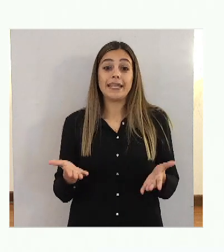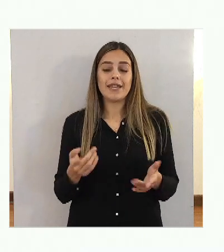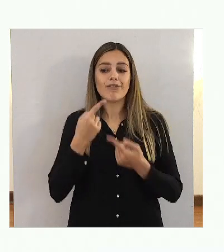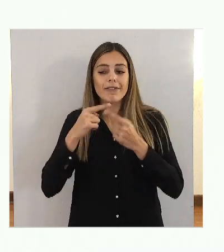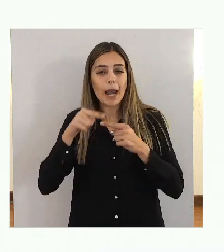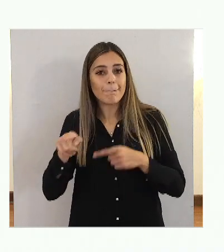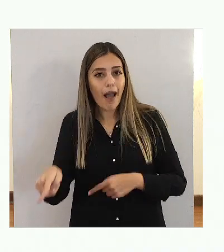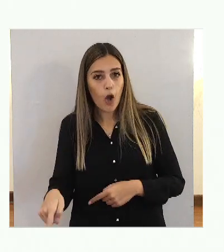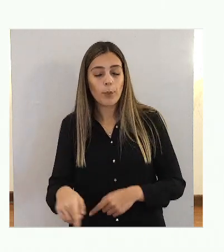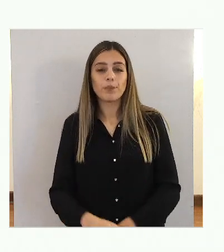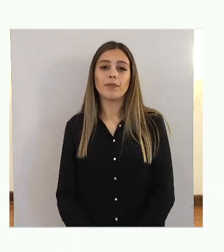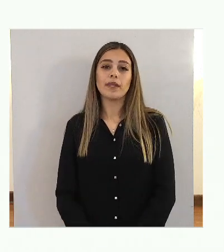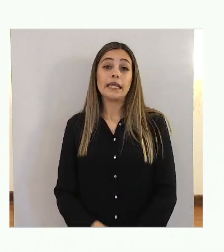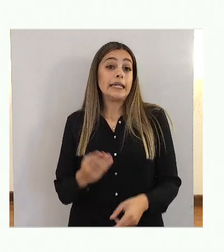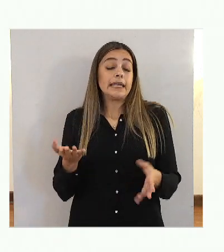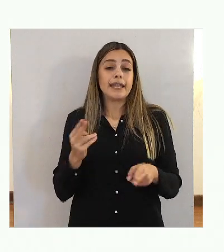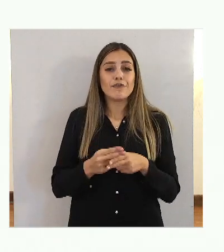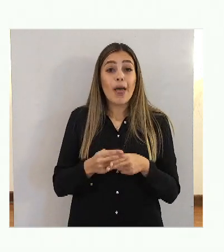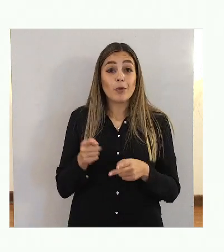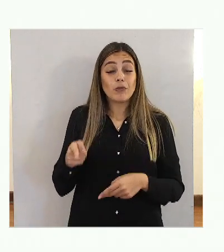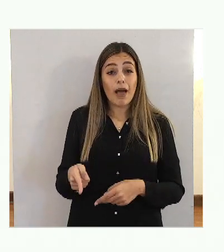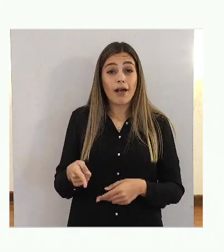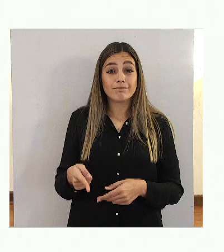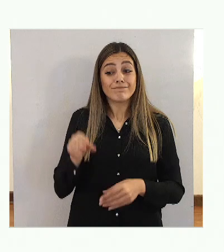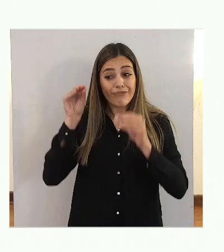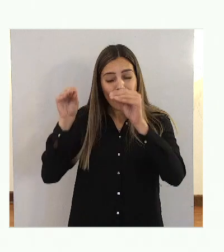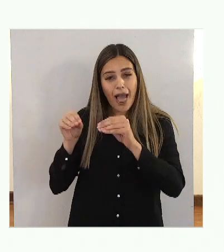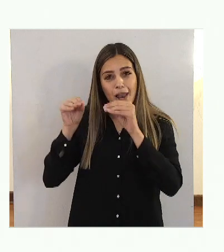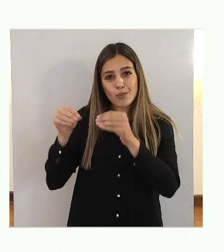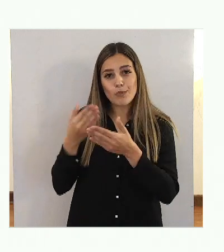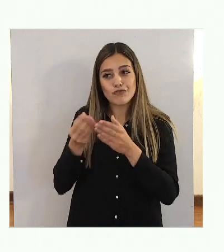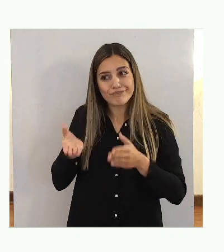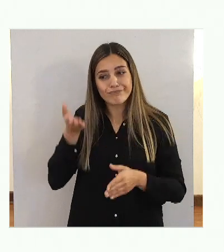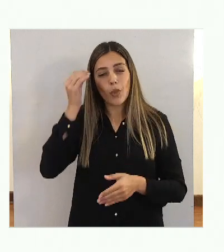And that is done by increasing their knowledge and their sensitivity.